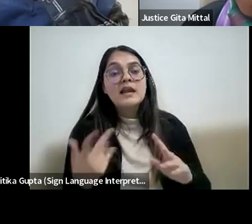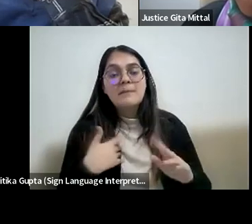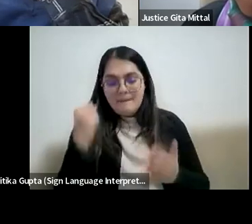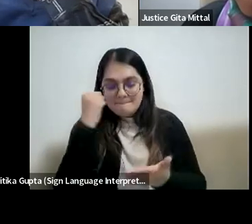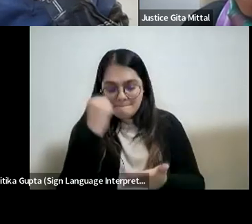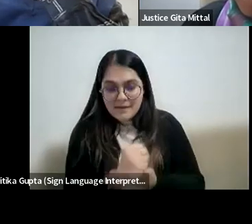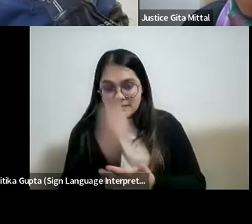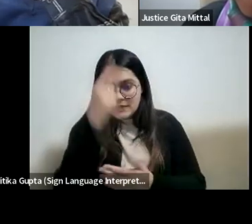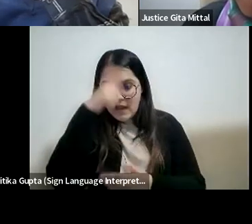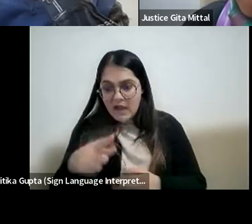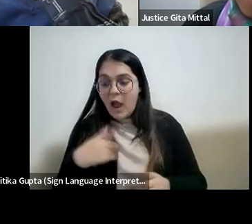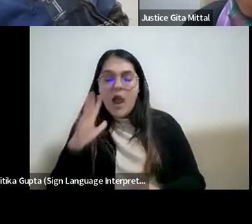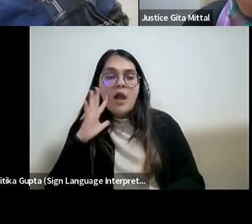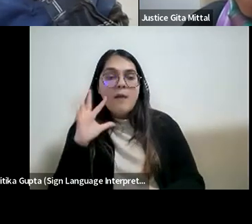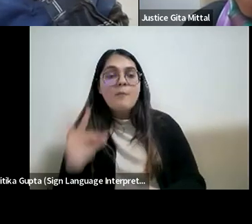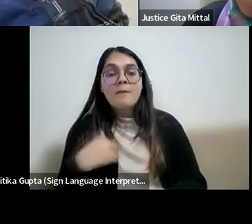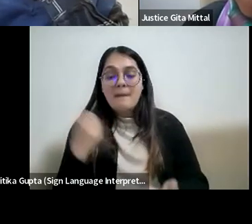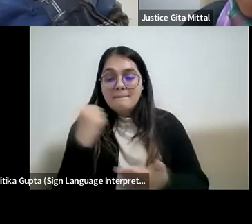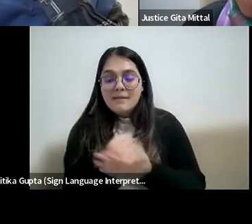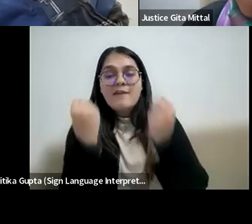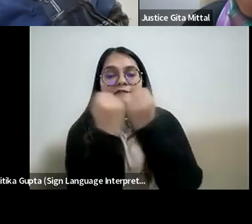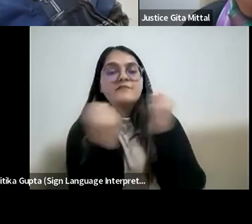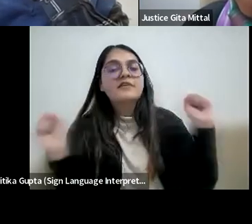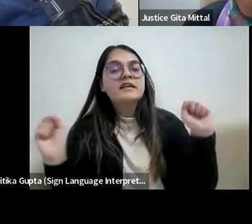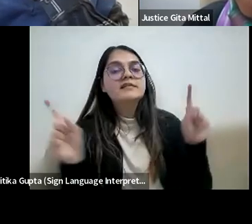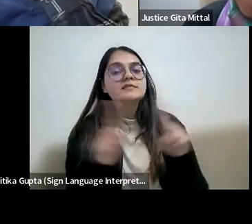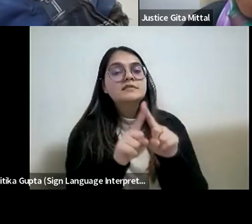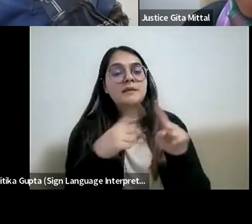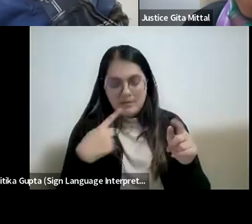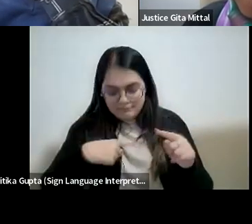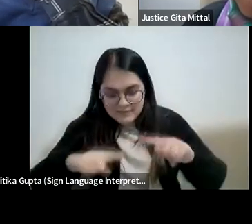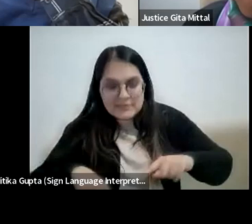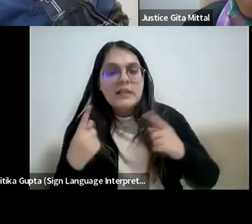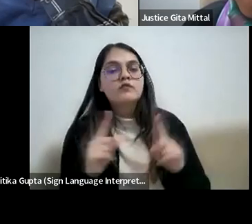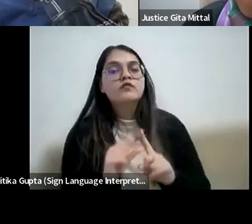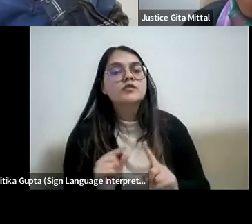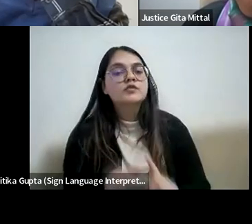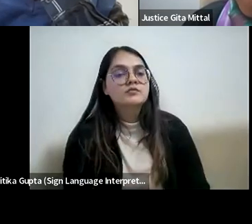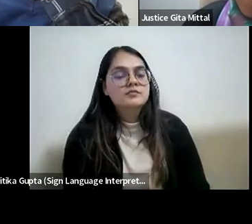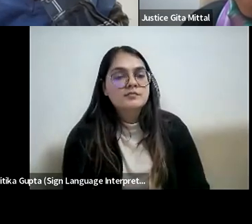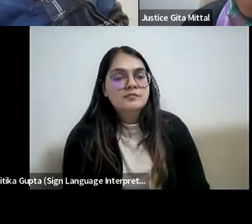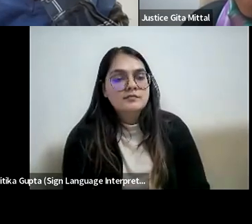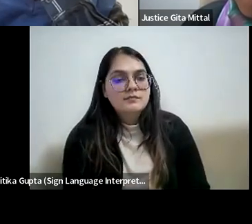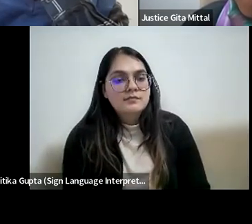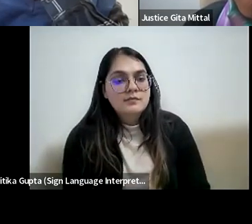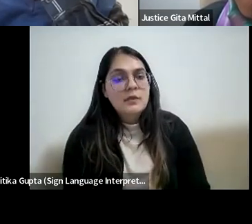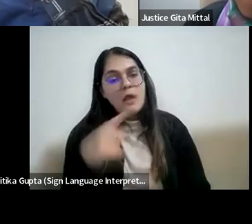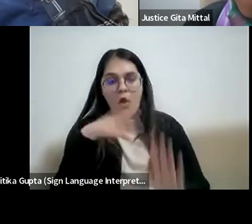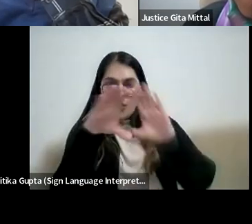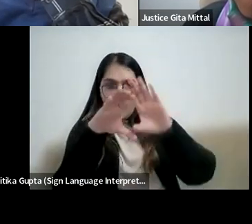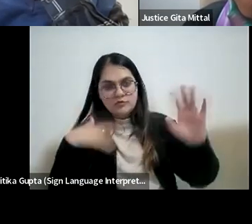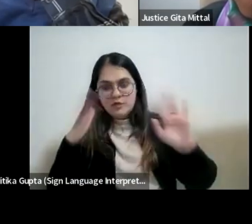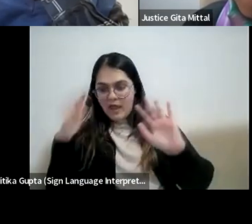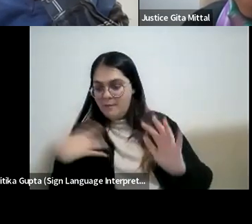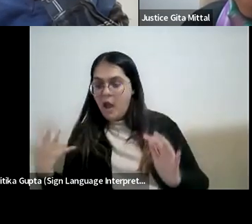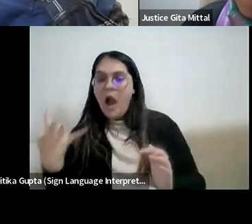country and walk into the realm of freedom. And who will do that? Constitution is there to hold your hand and take